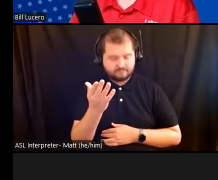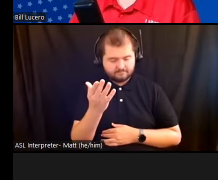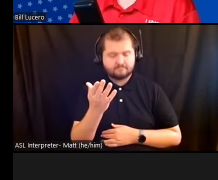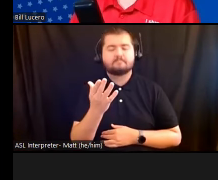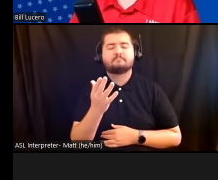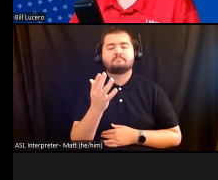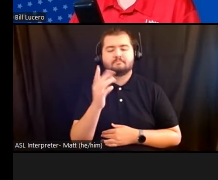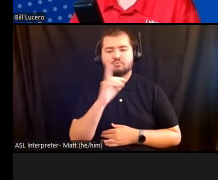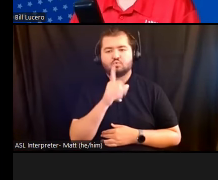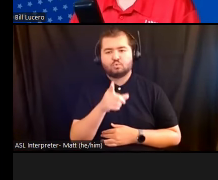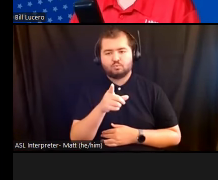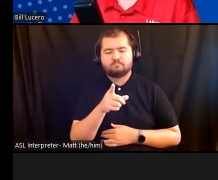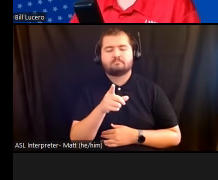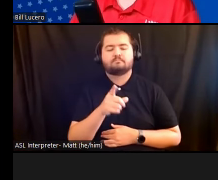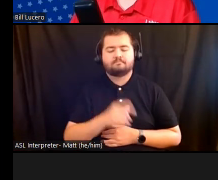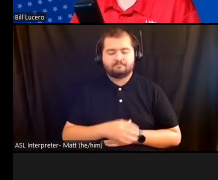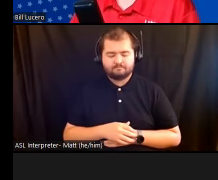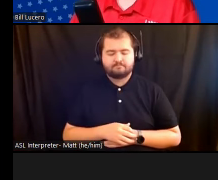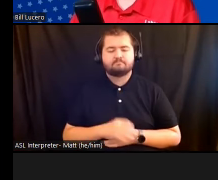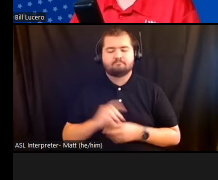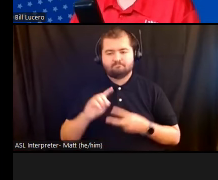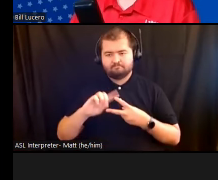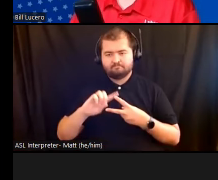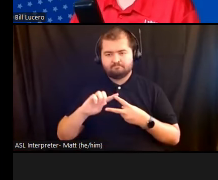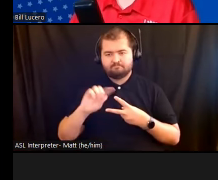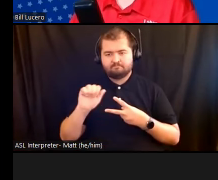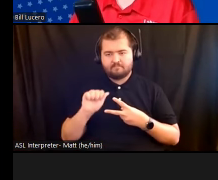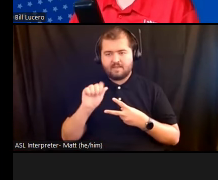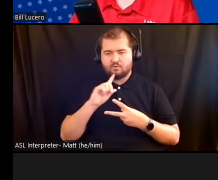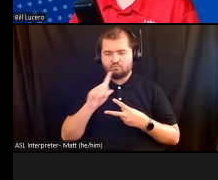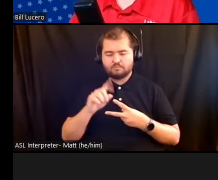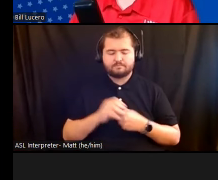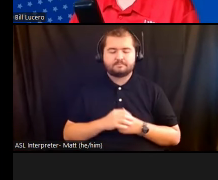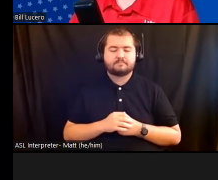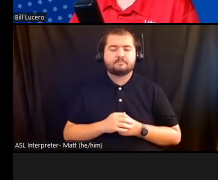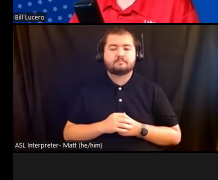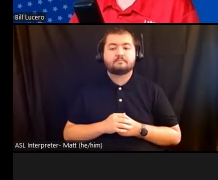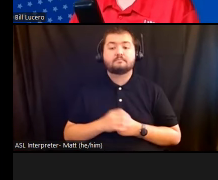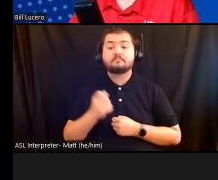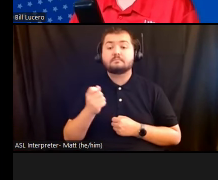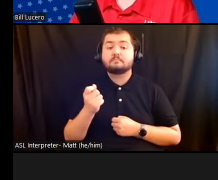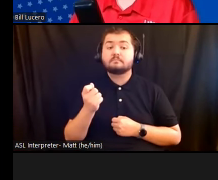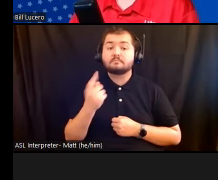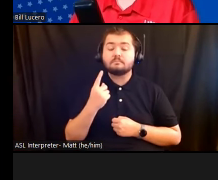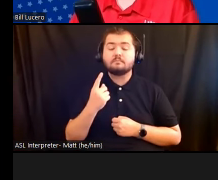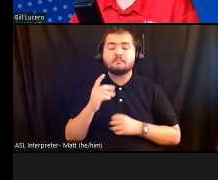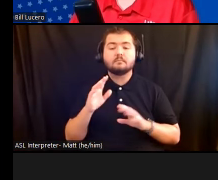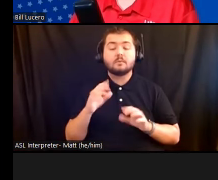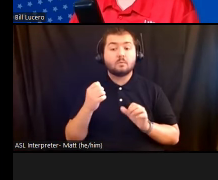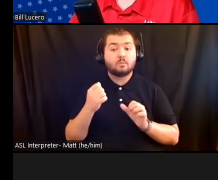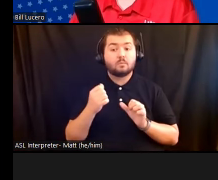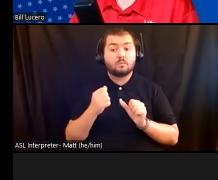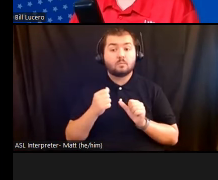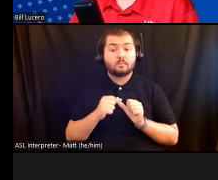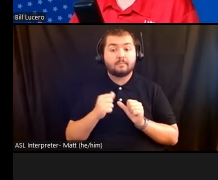So what is Answer true? is true. So, during the whole process of, remember, it's just not